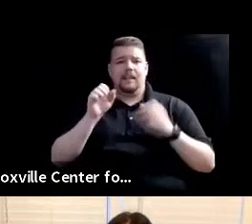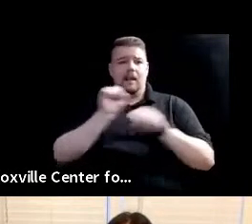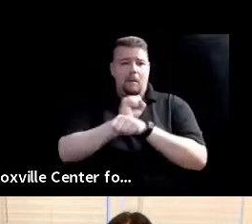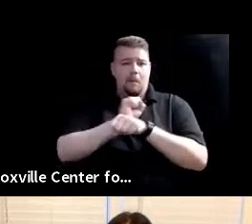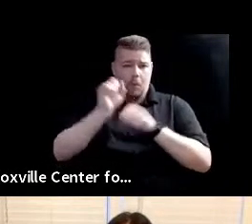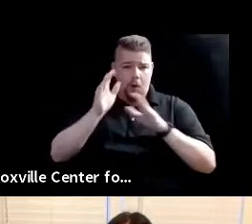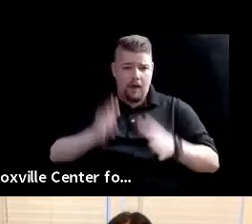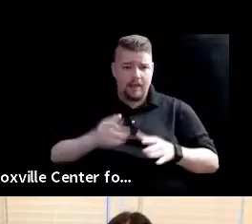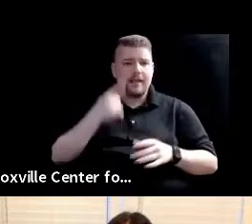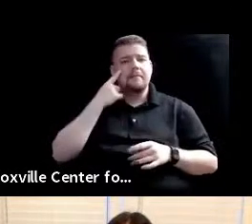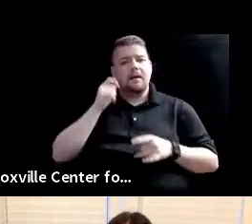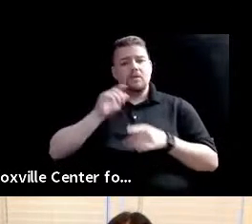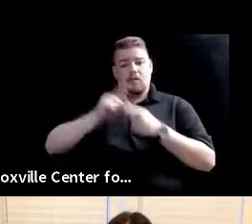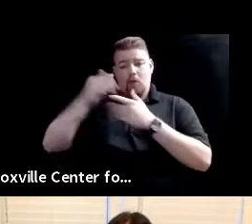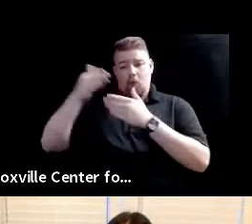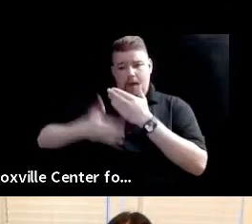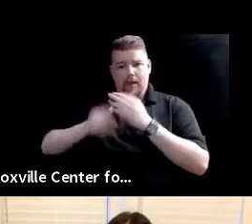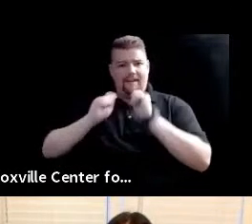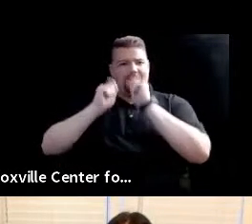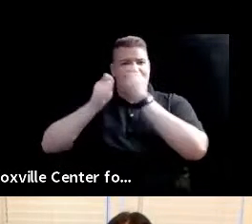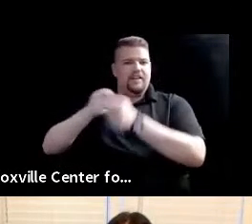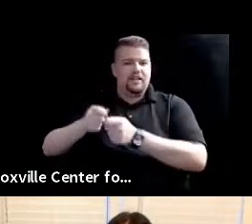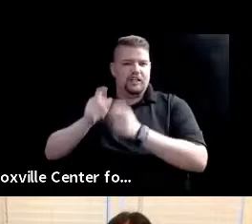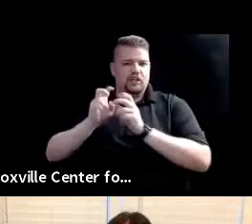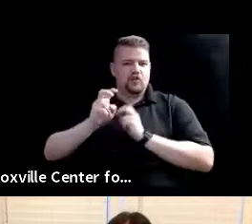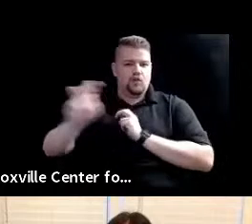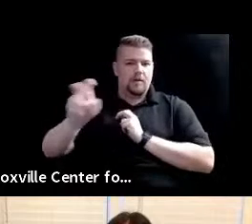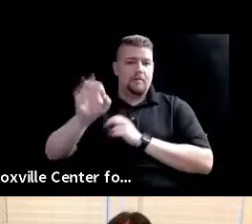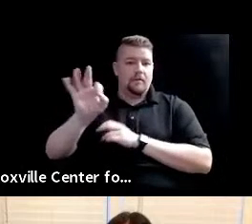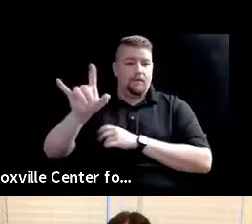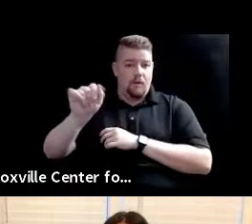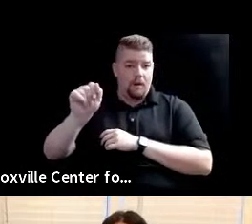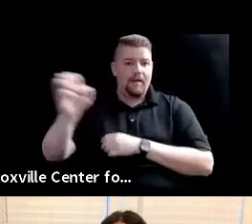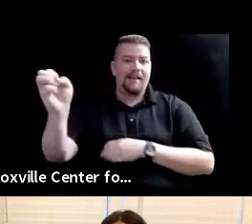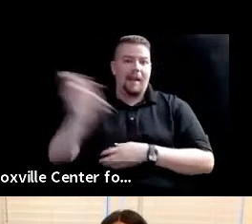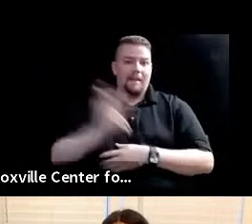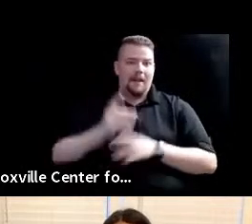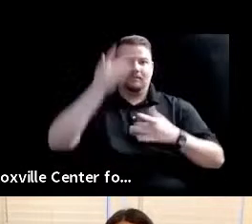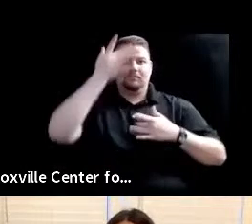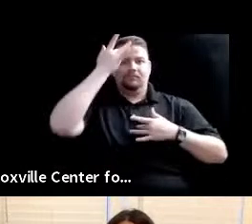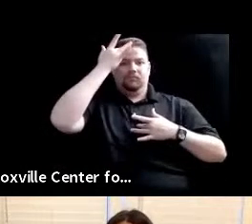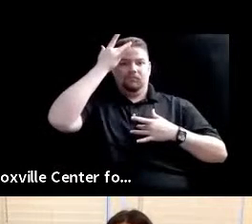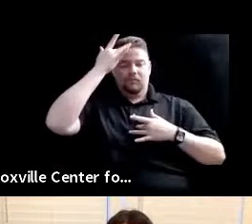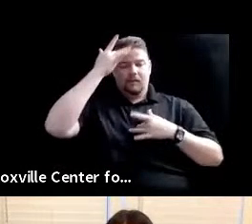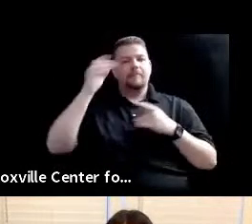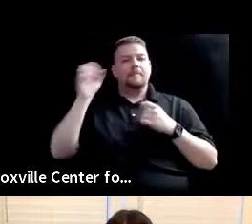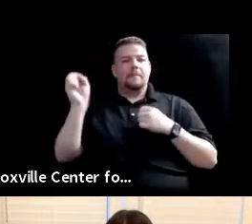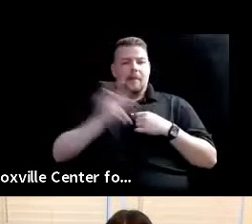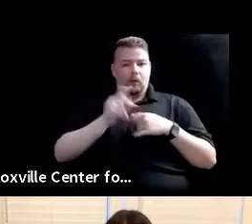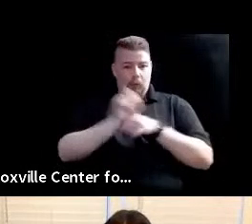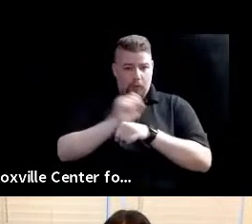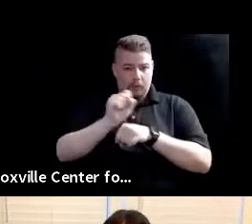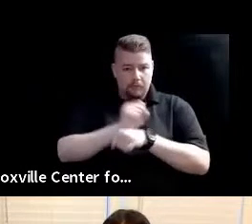a fishing trip over the weekend to go to Florida, and they have come back home and they've been back to work. It is one of those, our people